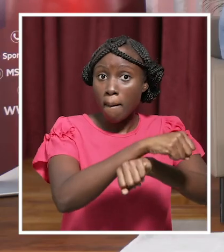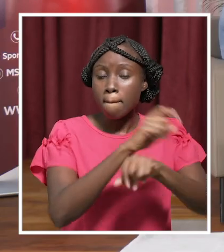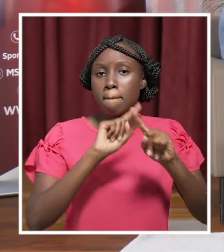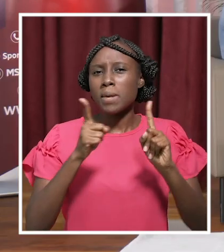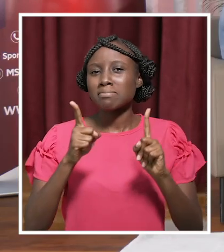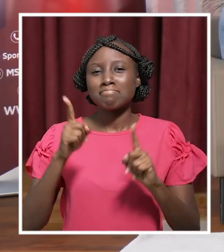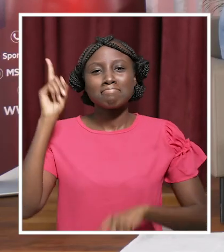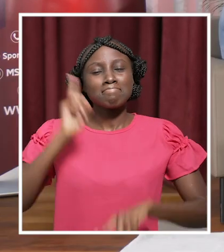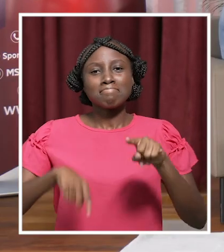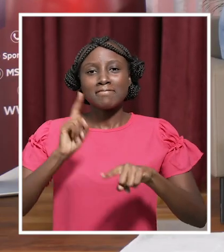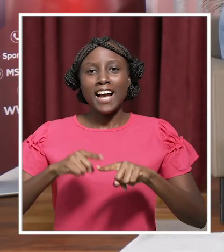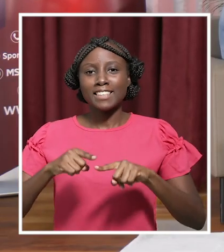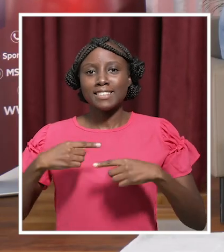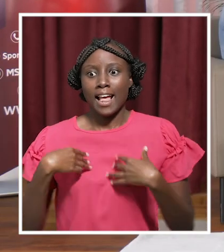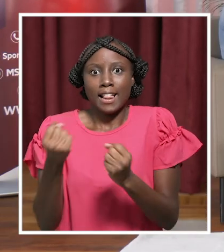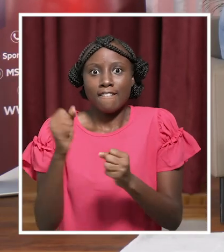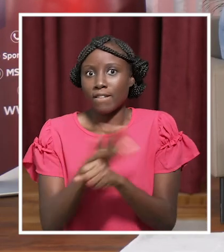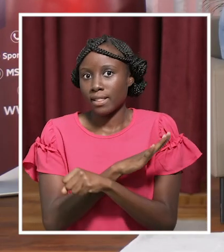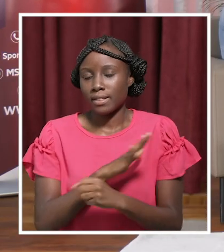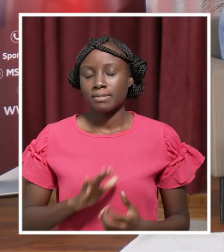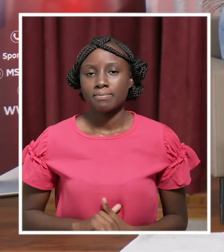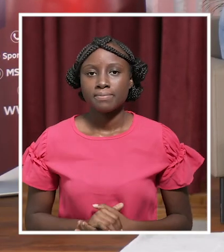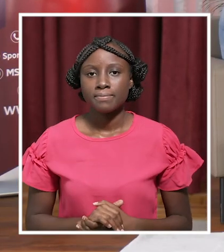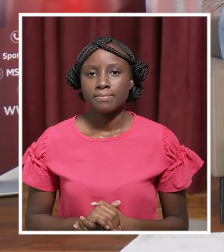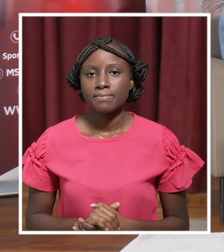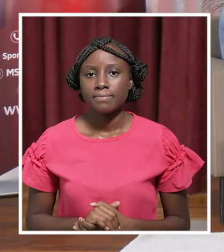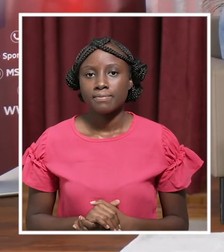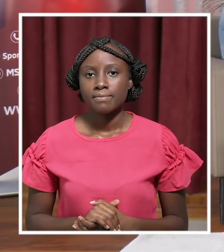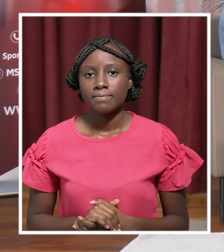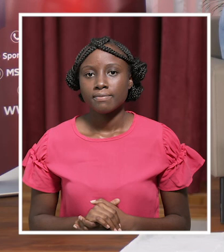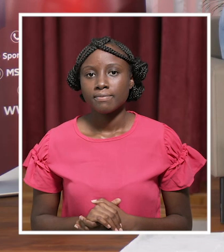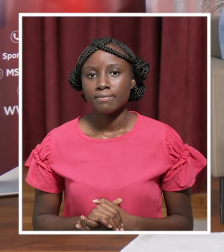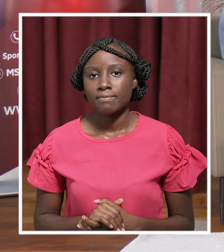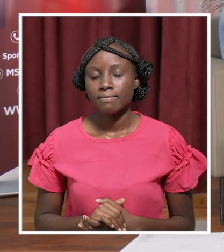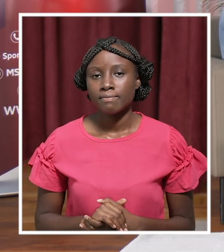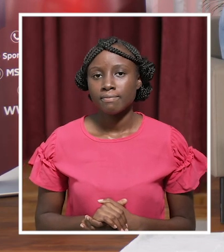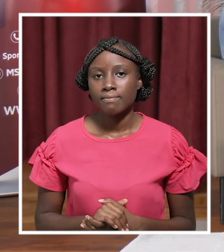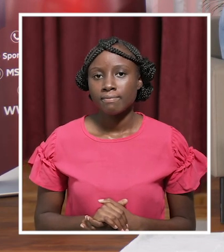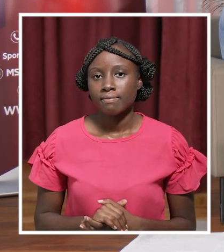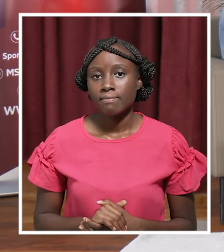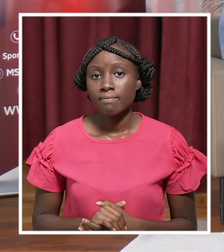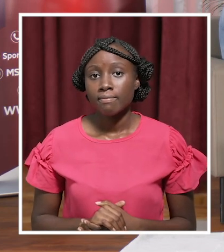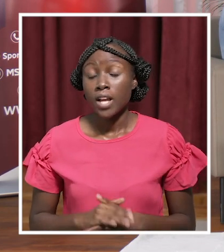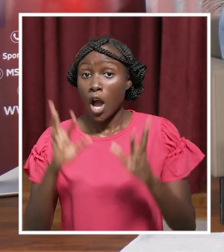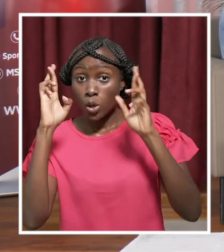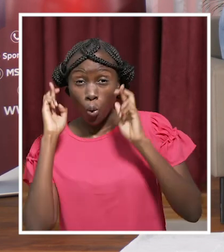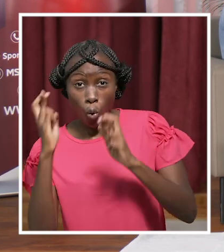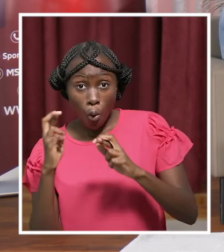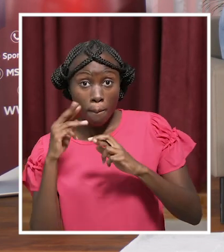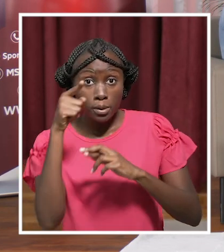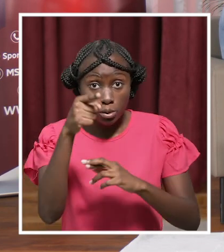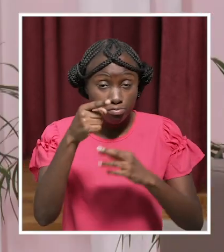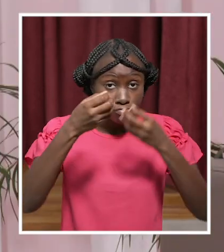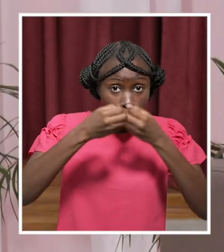Brathwaite. And so we've taken the time to bring the information for you. I trust that is indeed continuing to be informative, one, and trust that